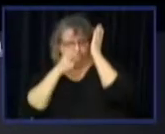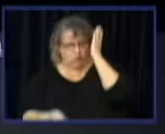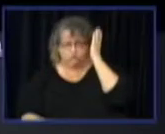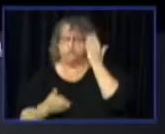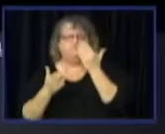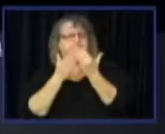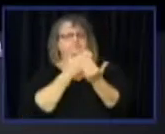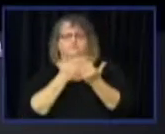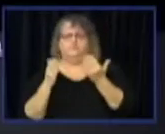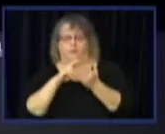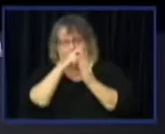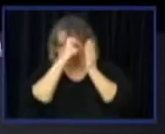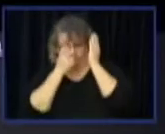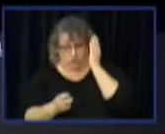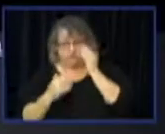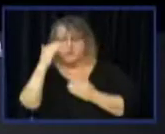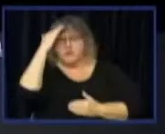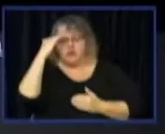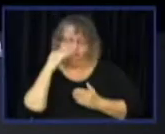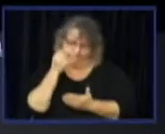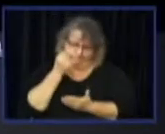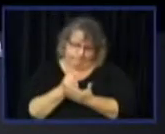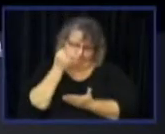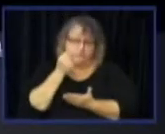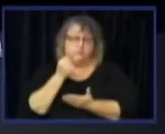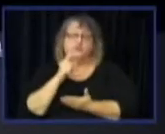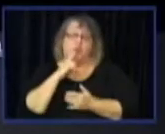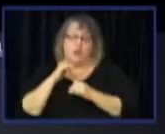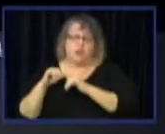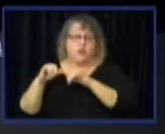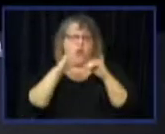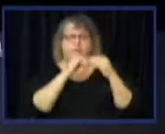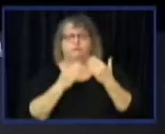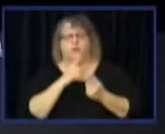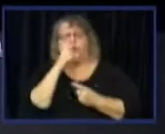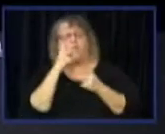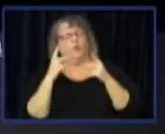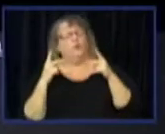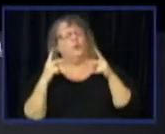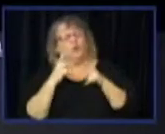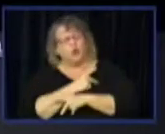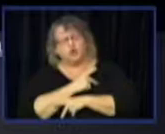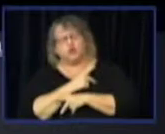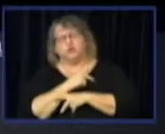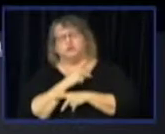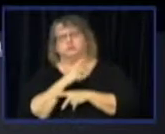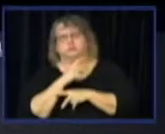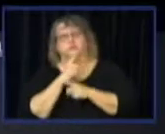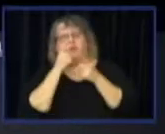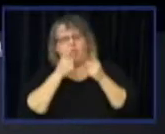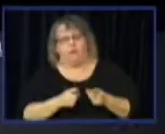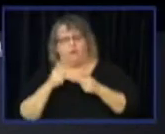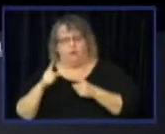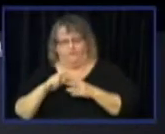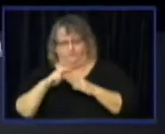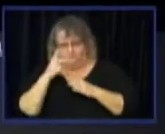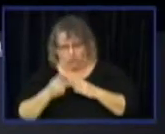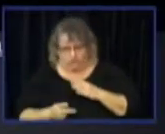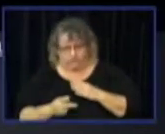Hawaii. Brain injury from falls is very common, can be one of the worst sequelae of a